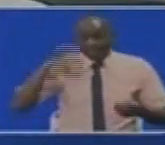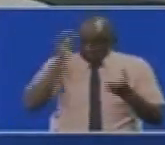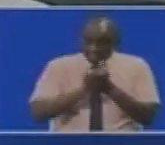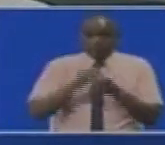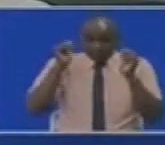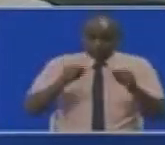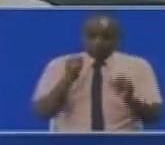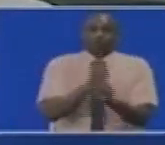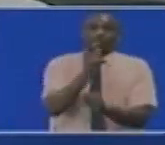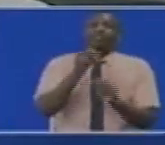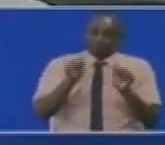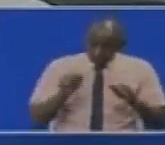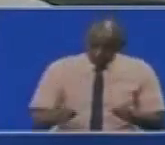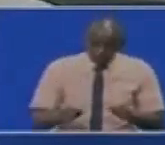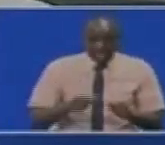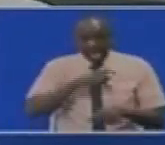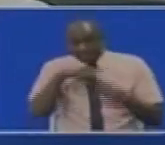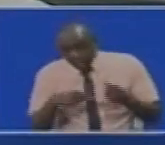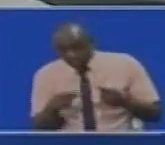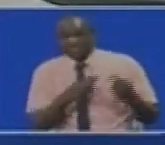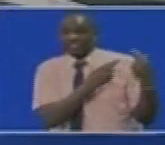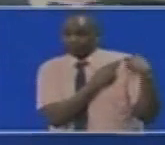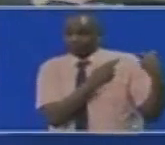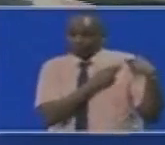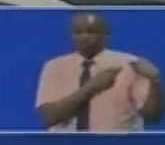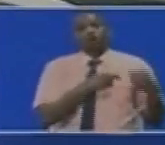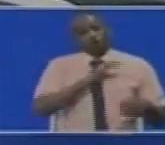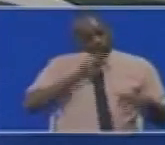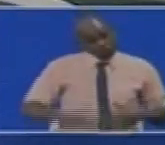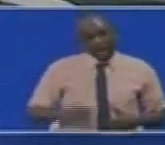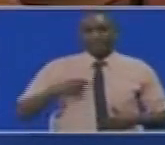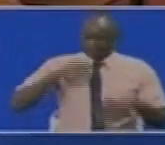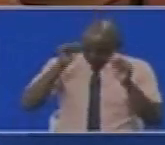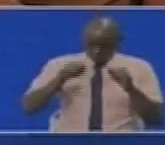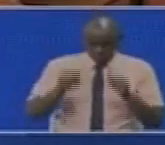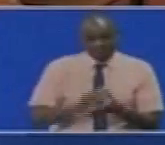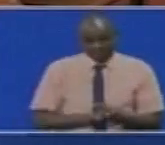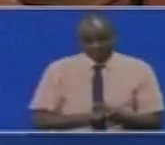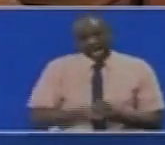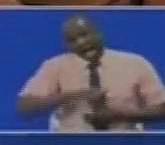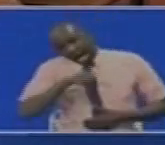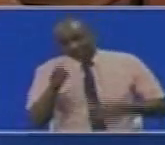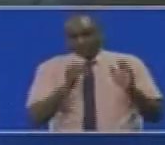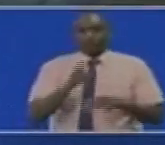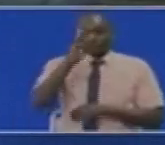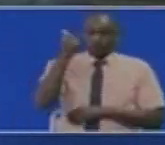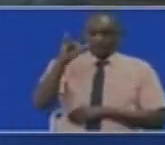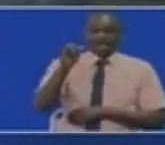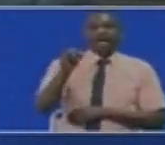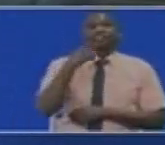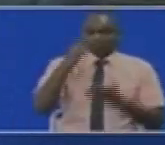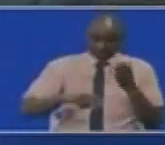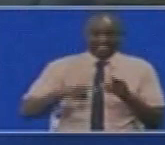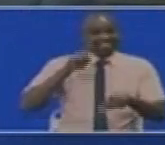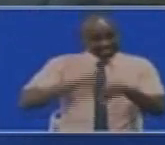I can do the job in terms of the role of IEBC and the commissioner which I've applied for. Naye Boya Molu pia akachukua